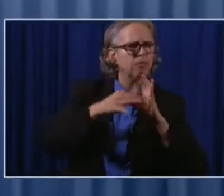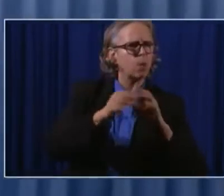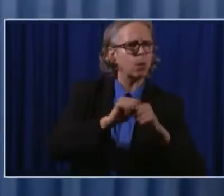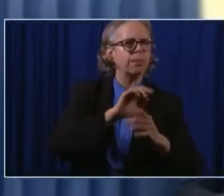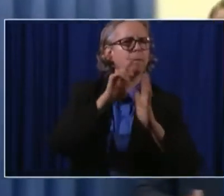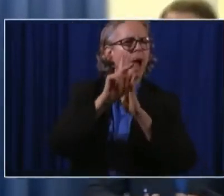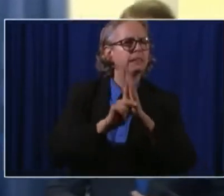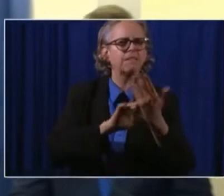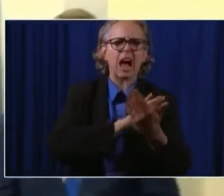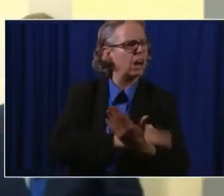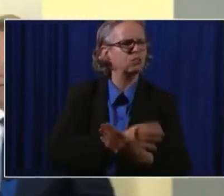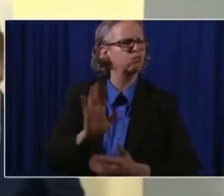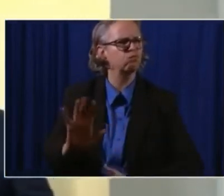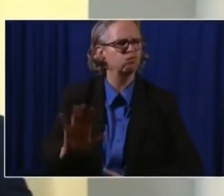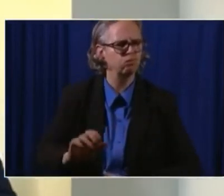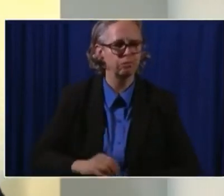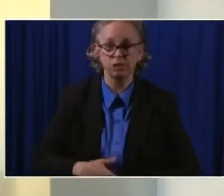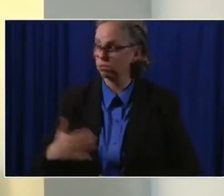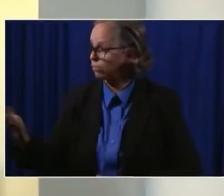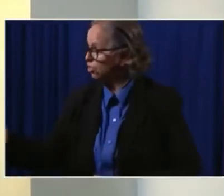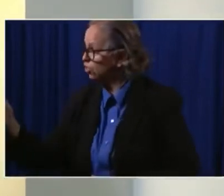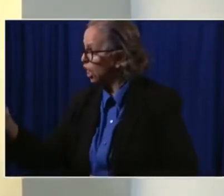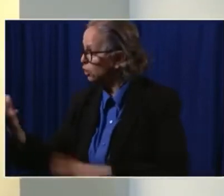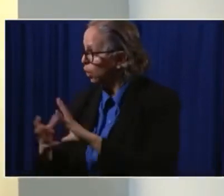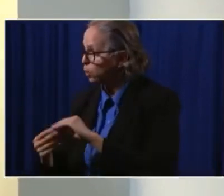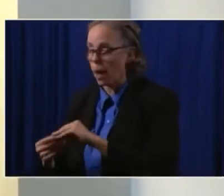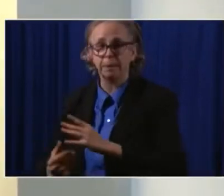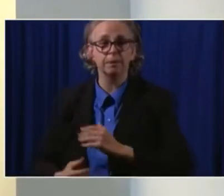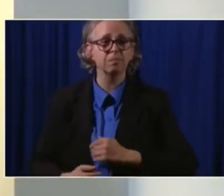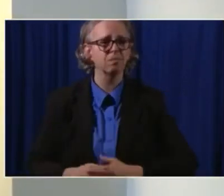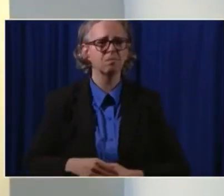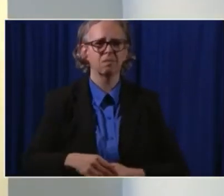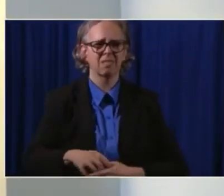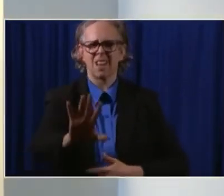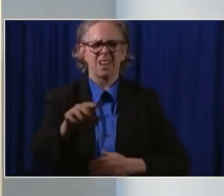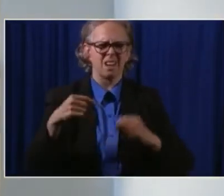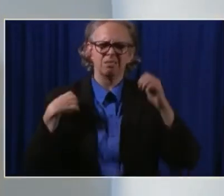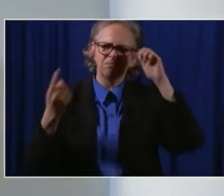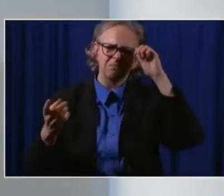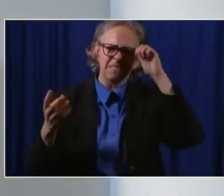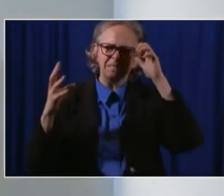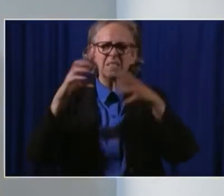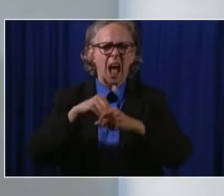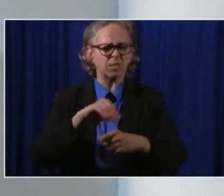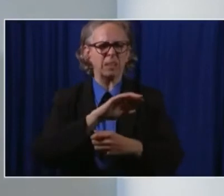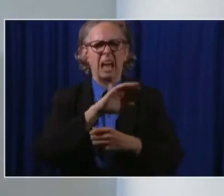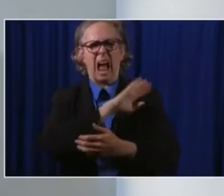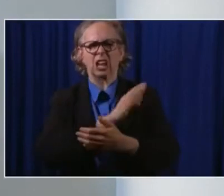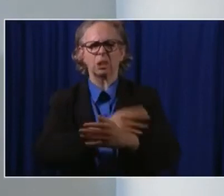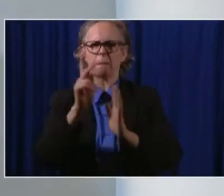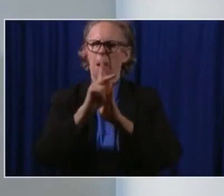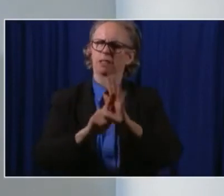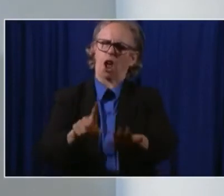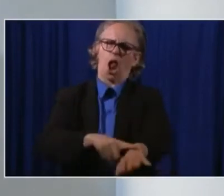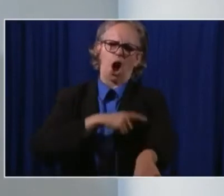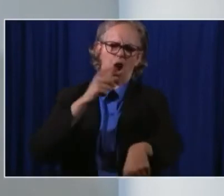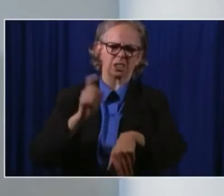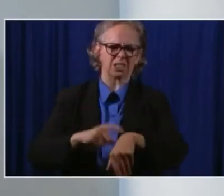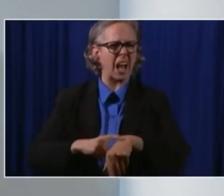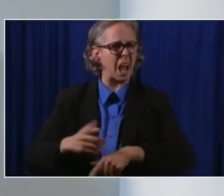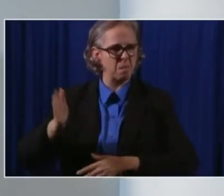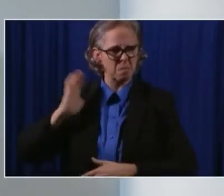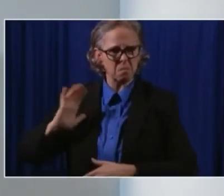No, I've been involved in energy policy in Ohio for a long time. When I was Speaker of the House, I put the original clean energy standards in